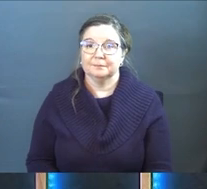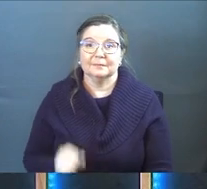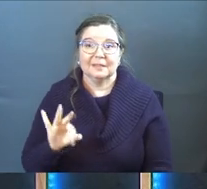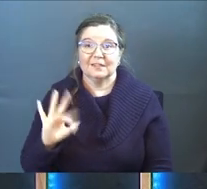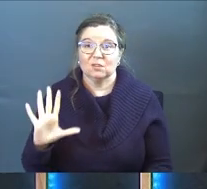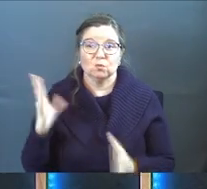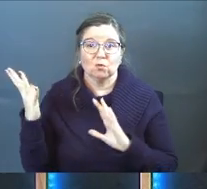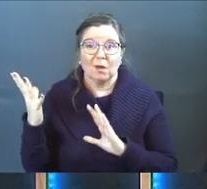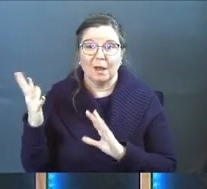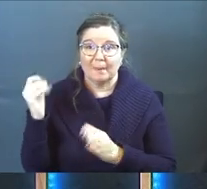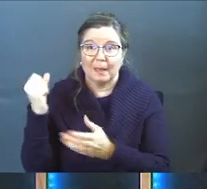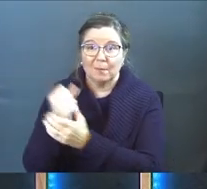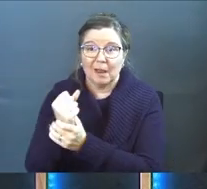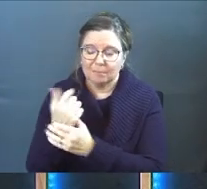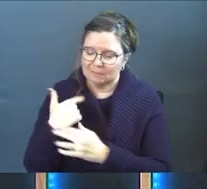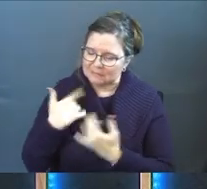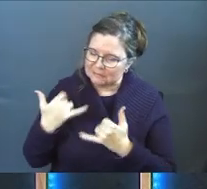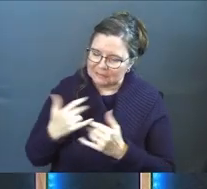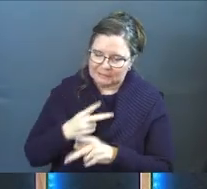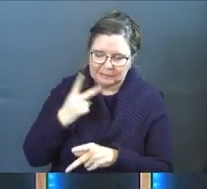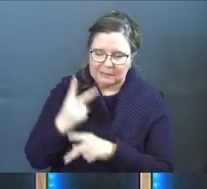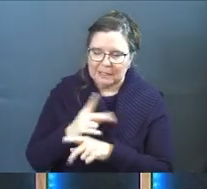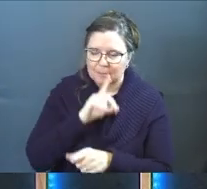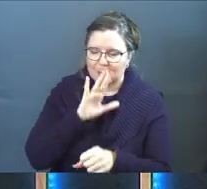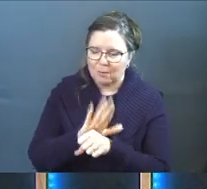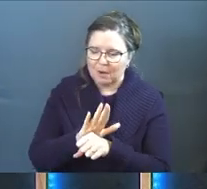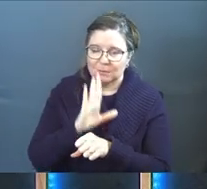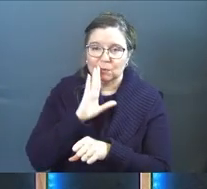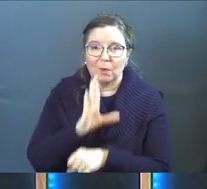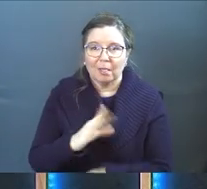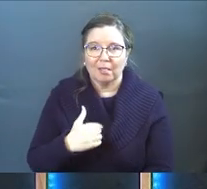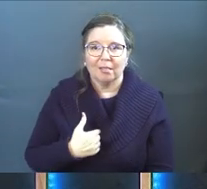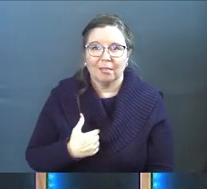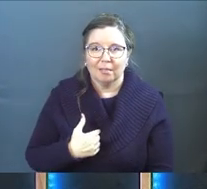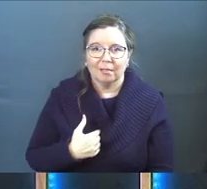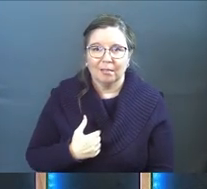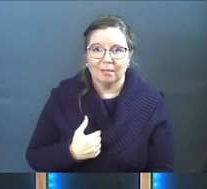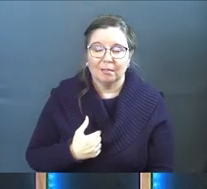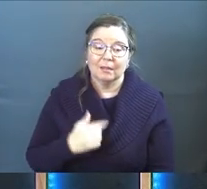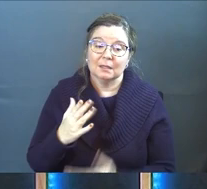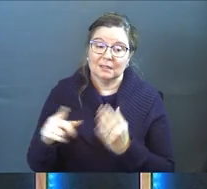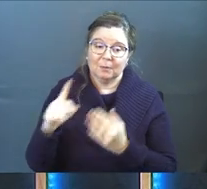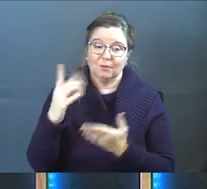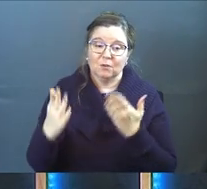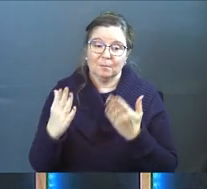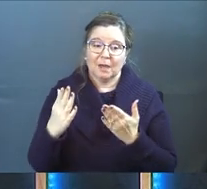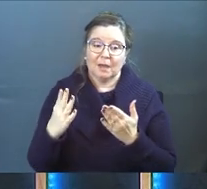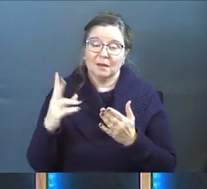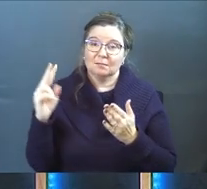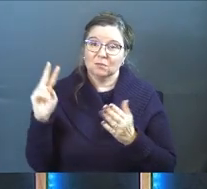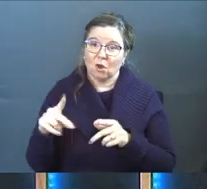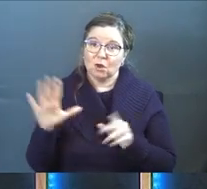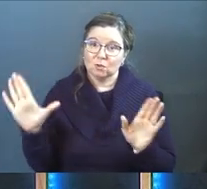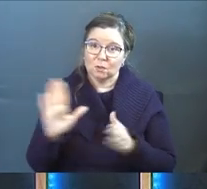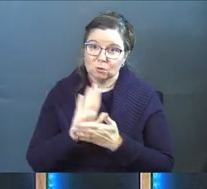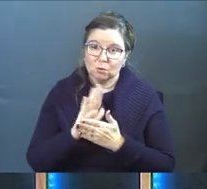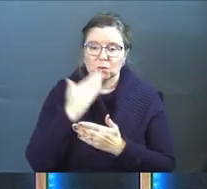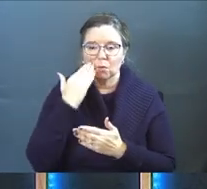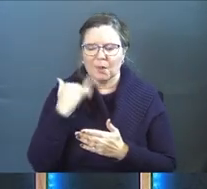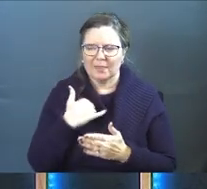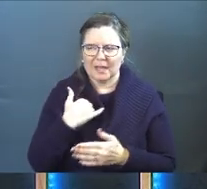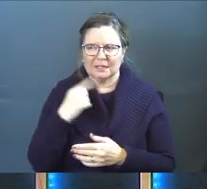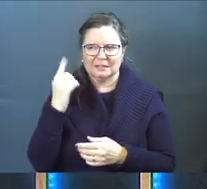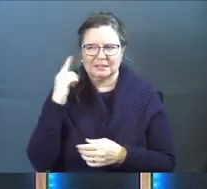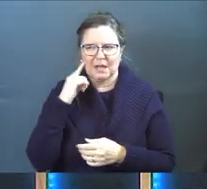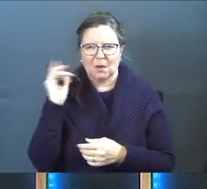Even if you screw it up, Abraham, I'm going to keep my promise, God says. And some of you guys might have gone to Sunday school and you know that that